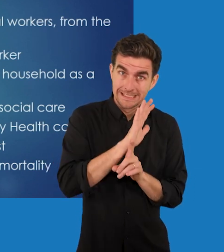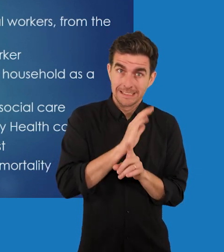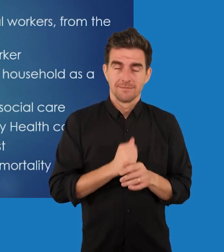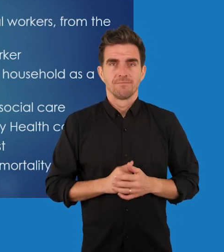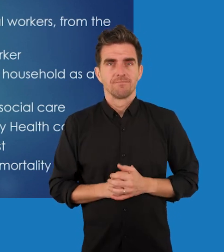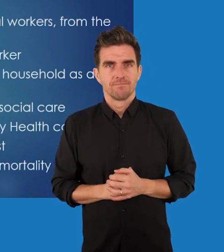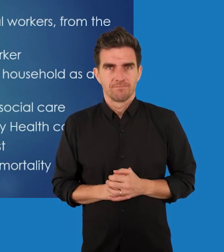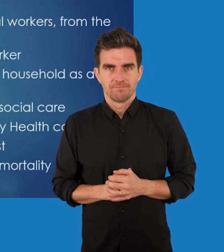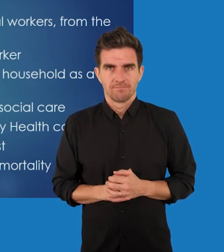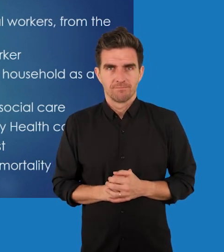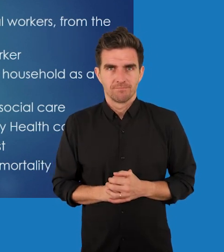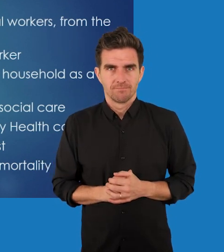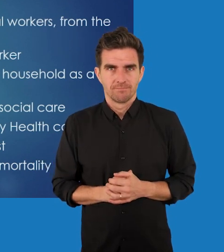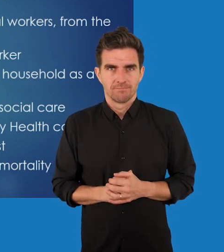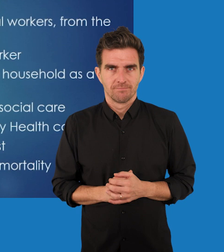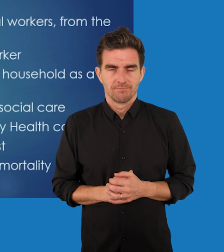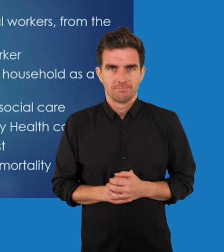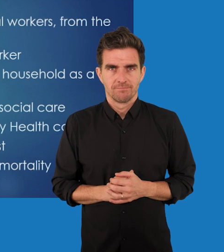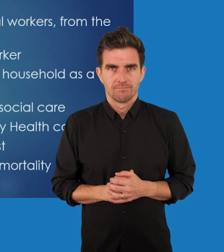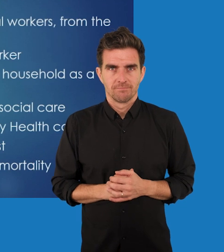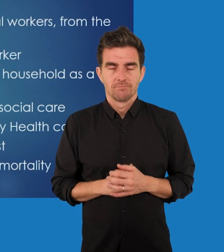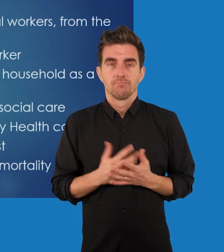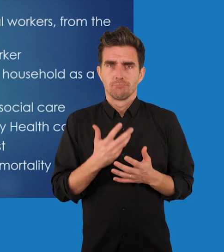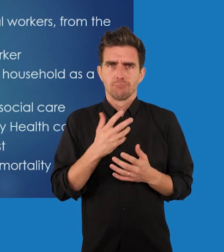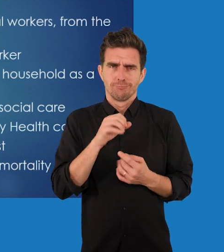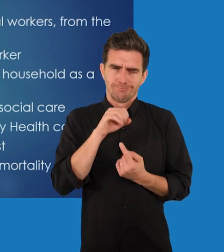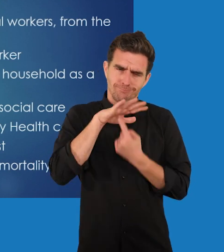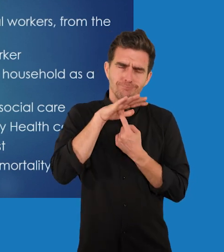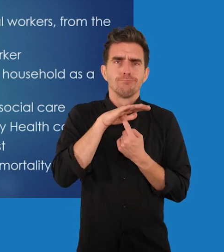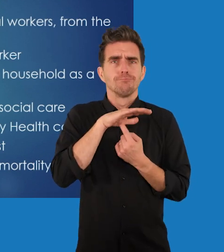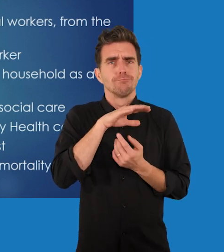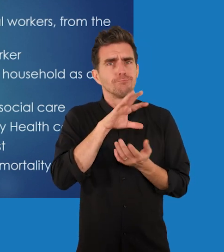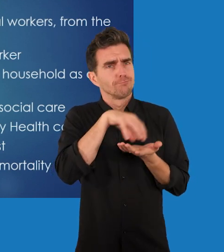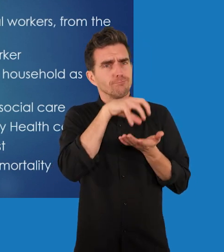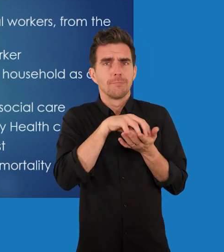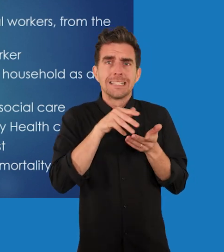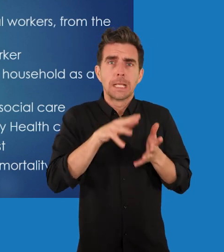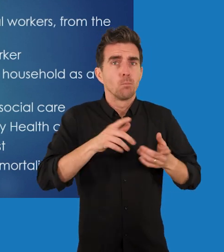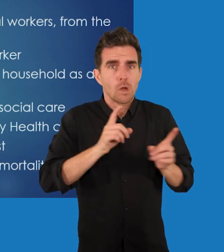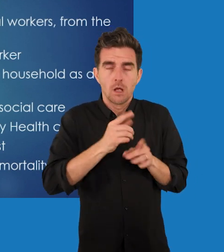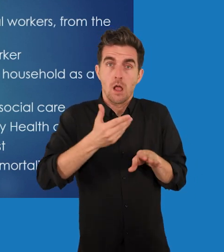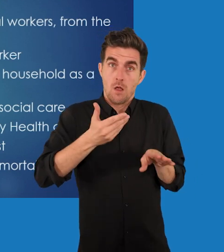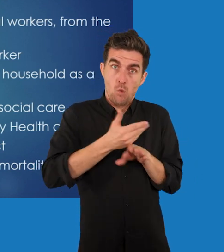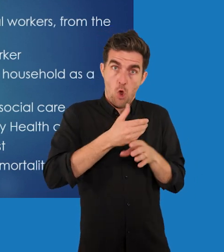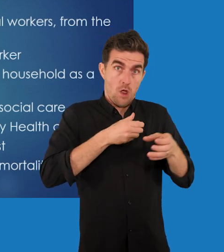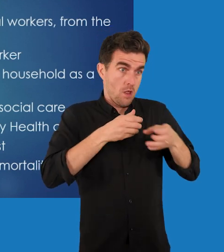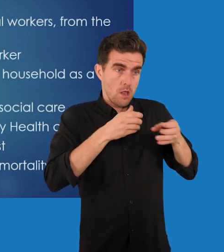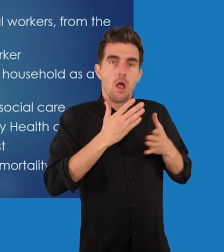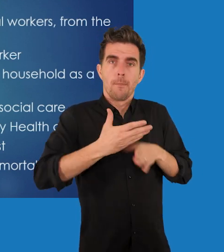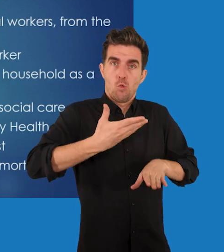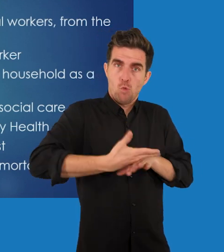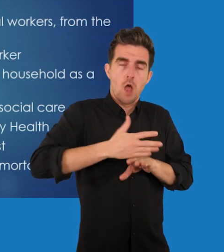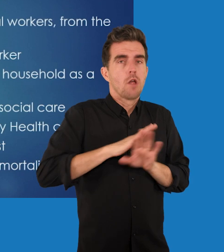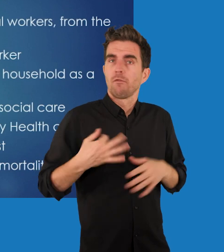275,000 community workers covering most of the country. The central premise of this scheme is that workers are